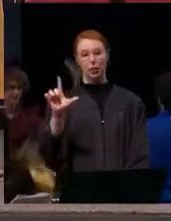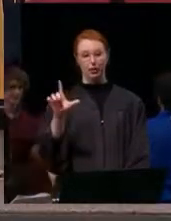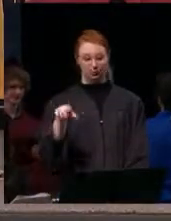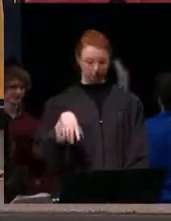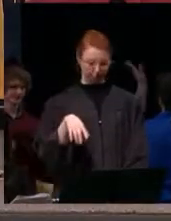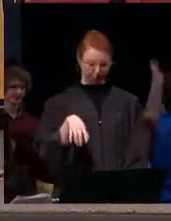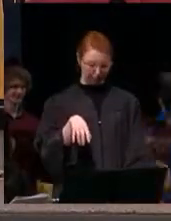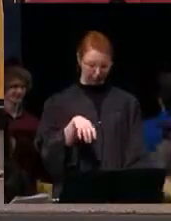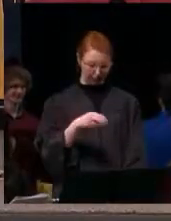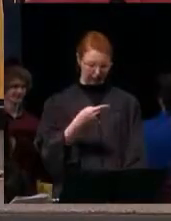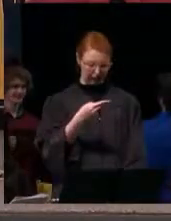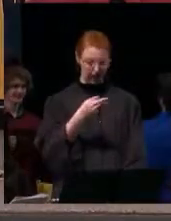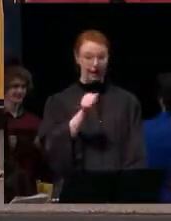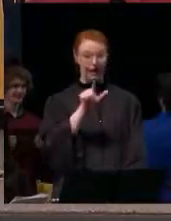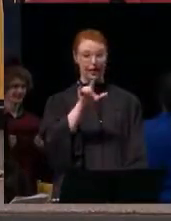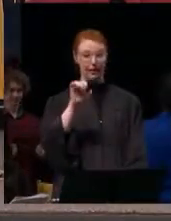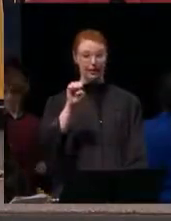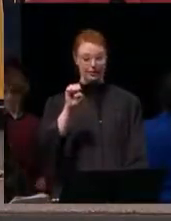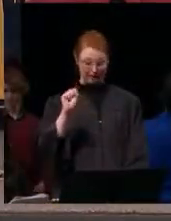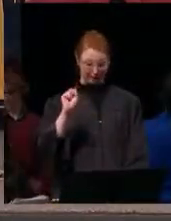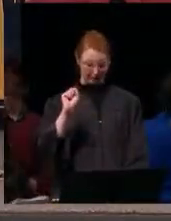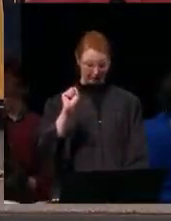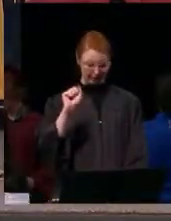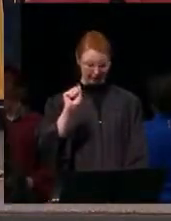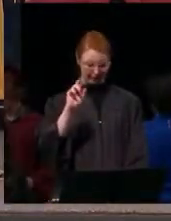Hallie Sartwell.